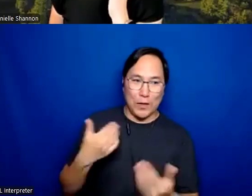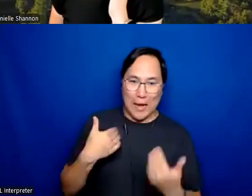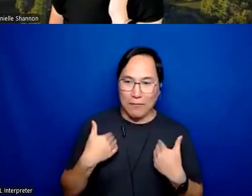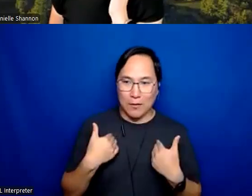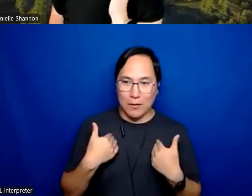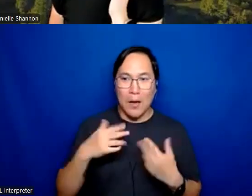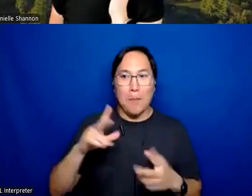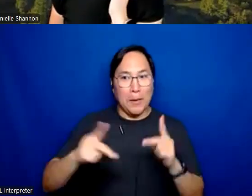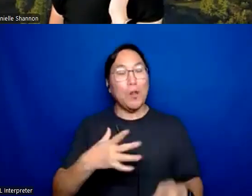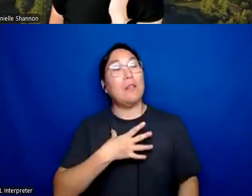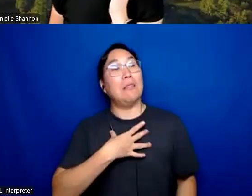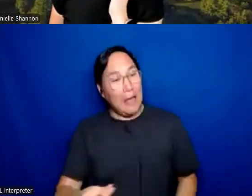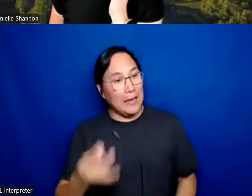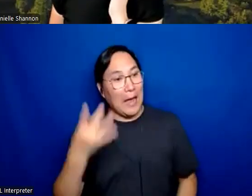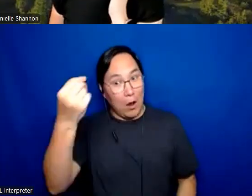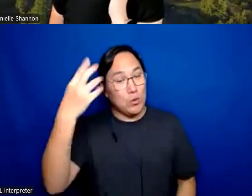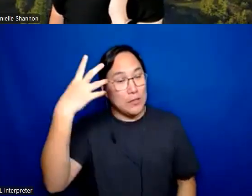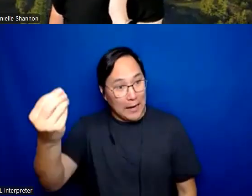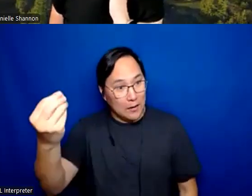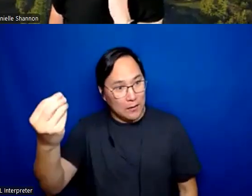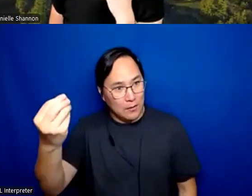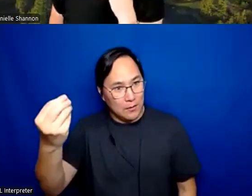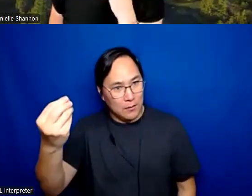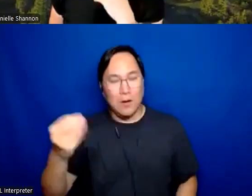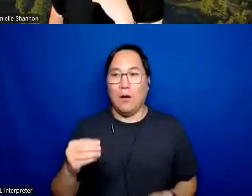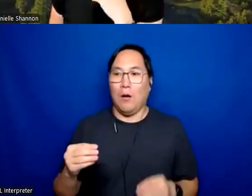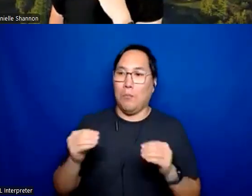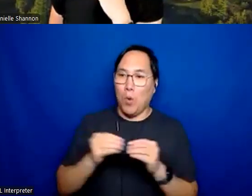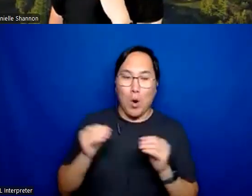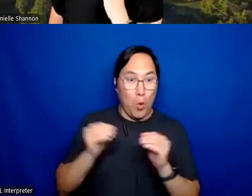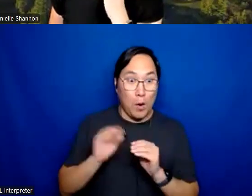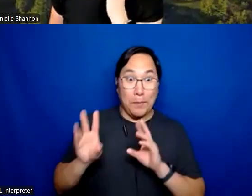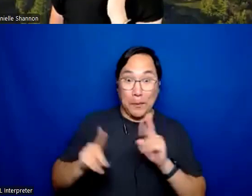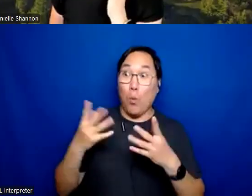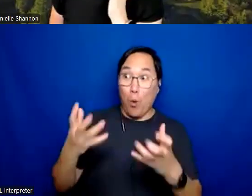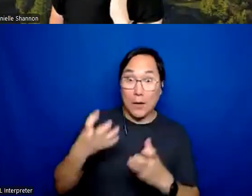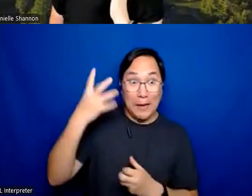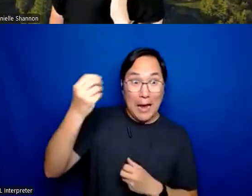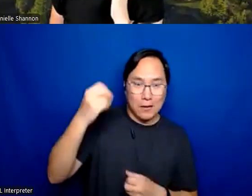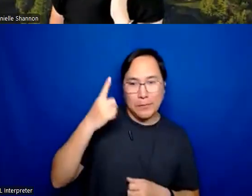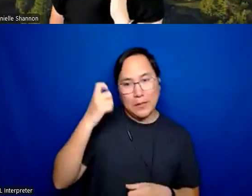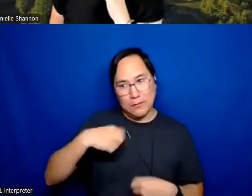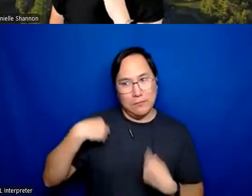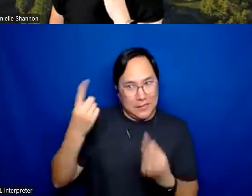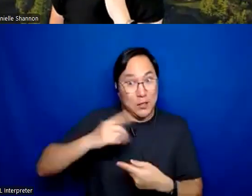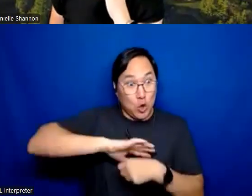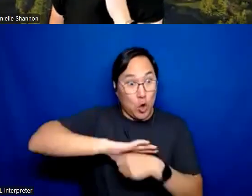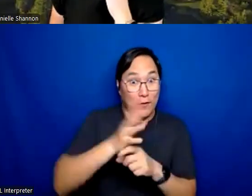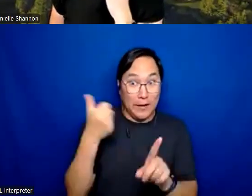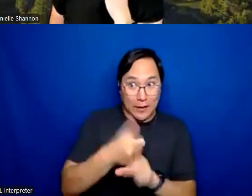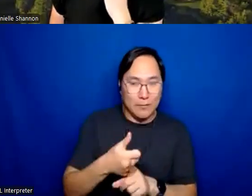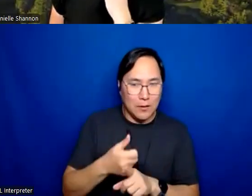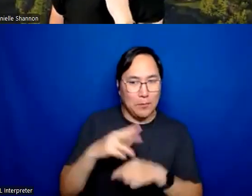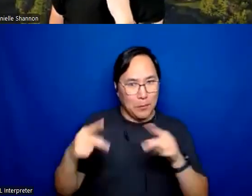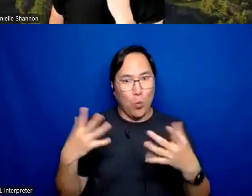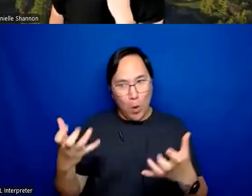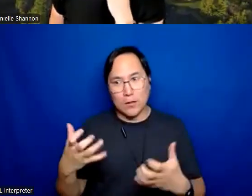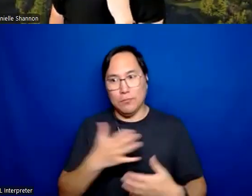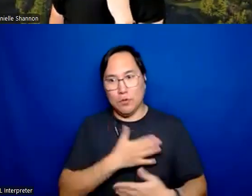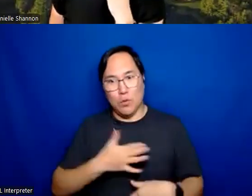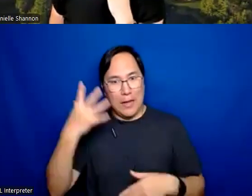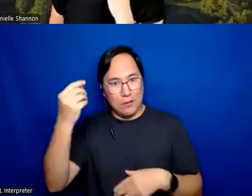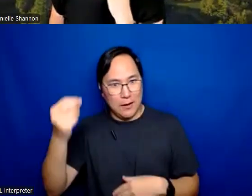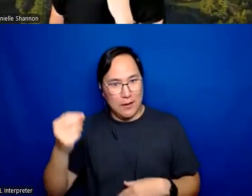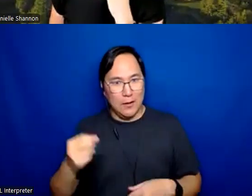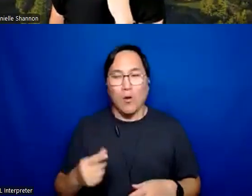like being outside. More and more people have been wanting to go outside since COVID. There is a lot of